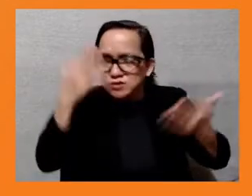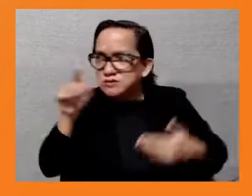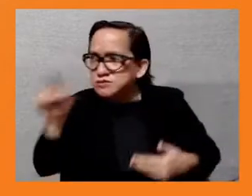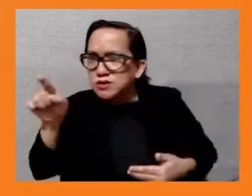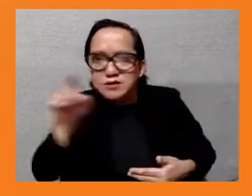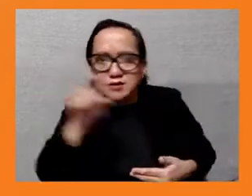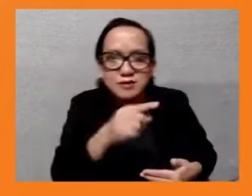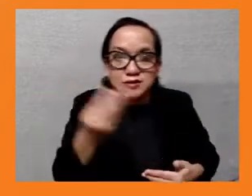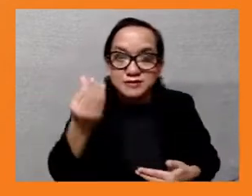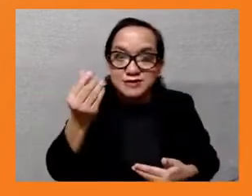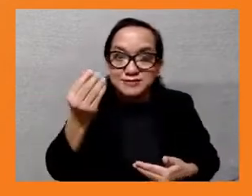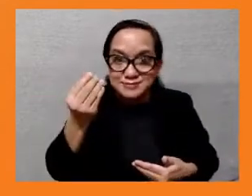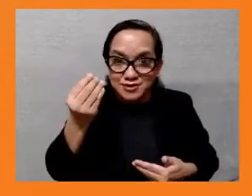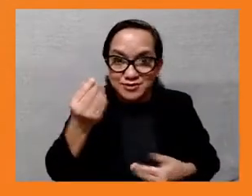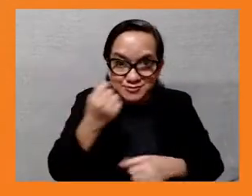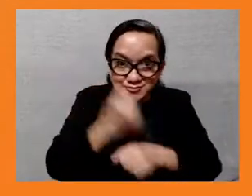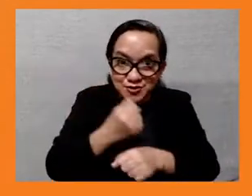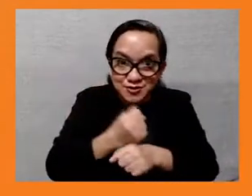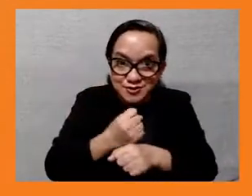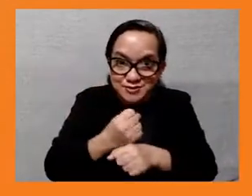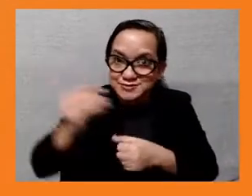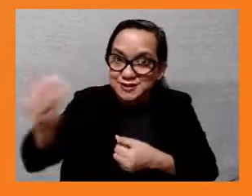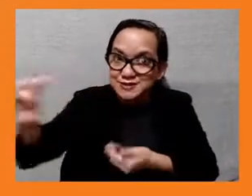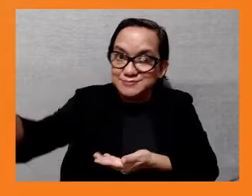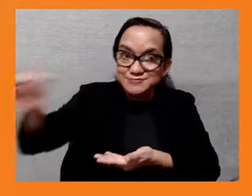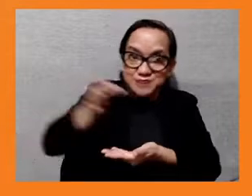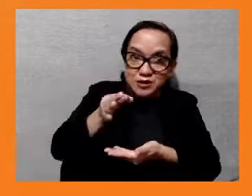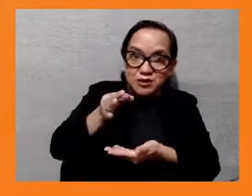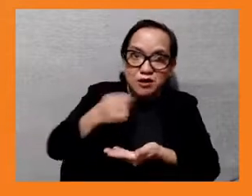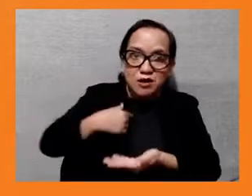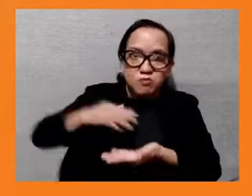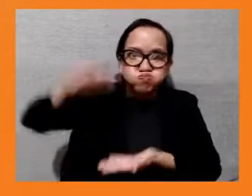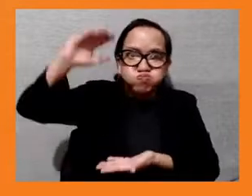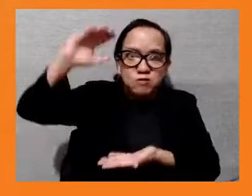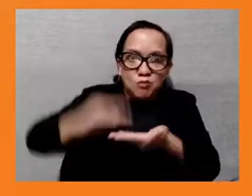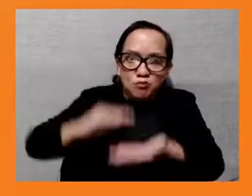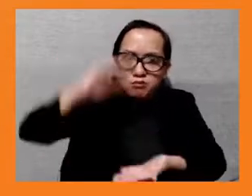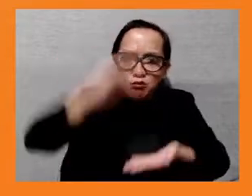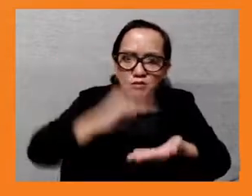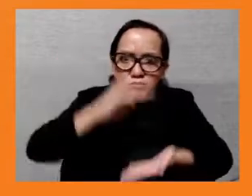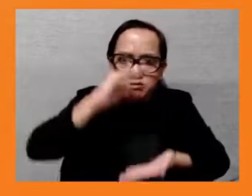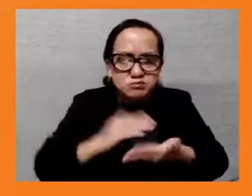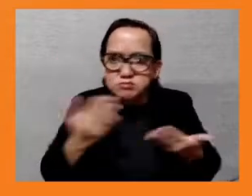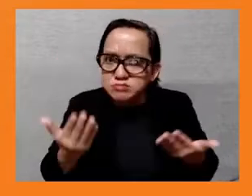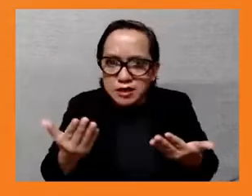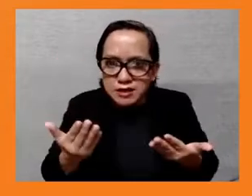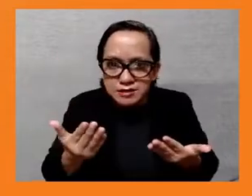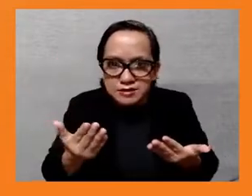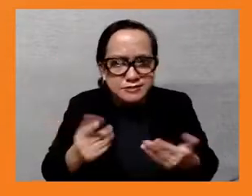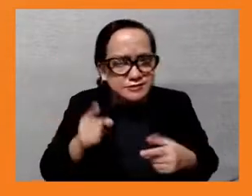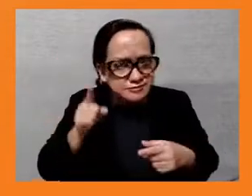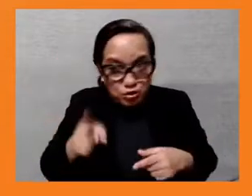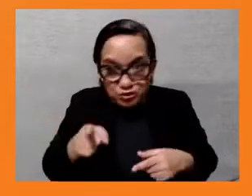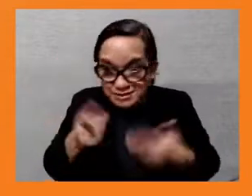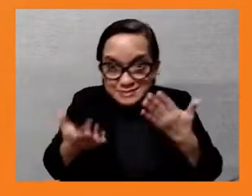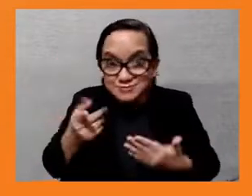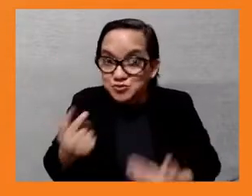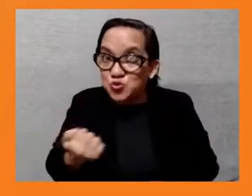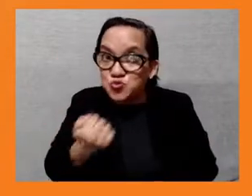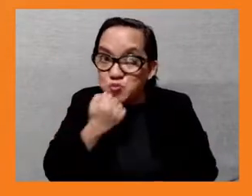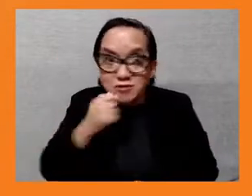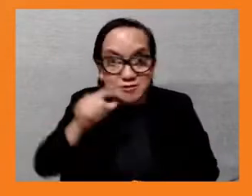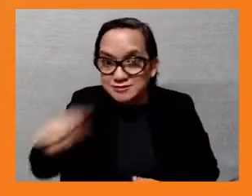got the resources, and making sure that we're monitoring and following up on that. But there's certainly a lot to do. And I think there's also potential